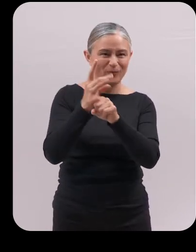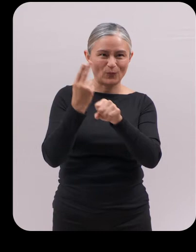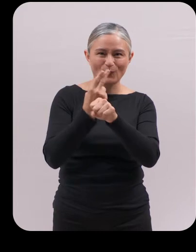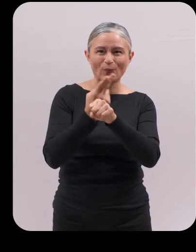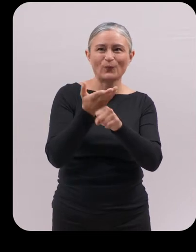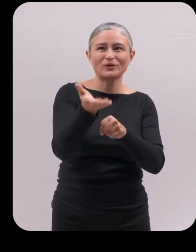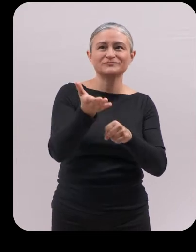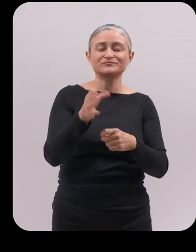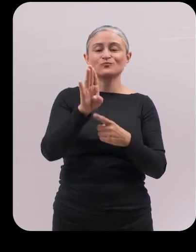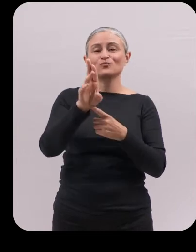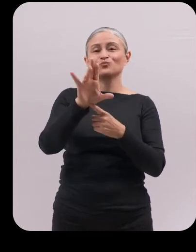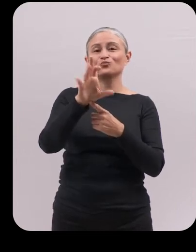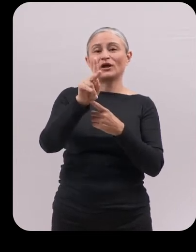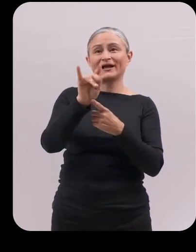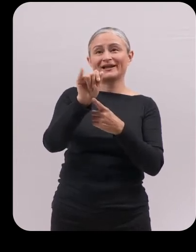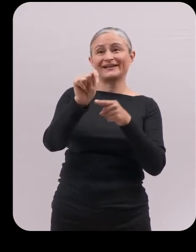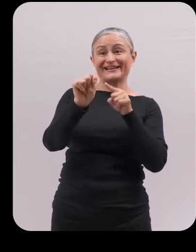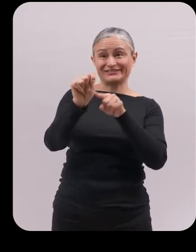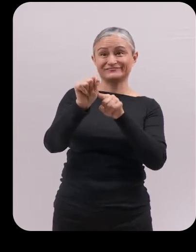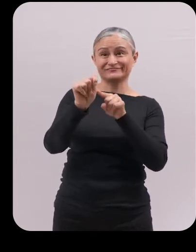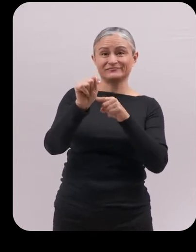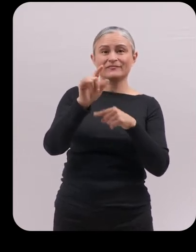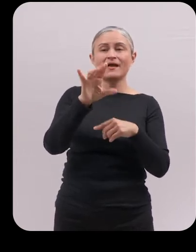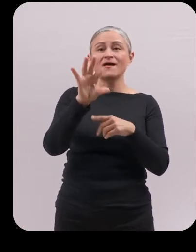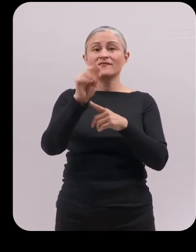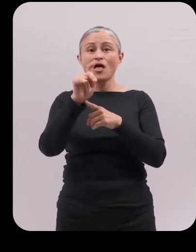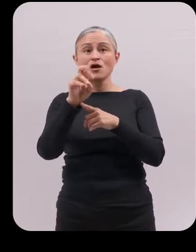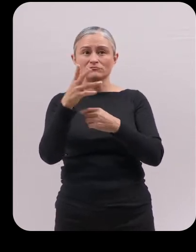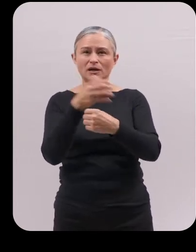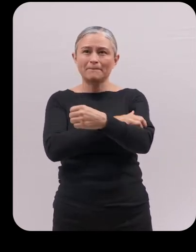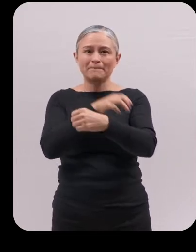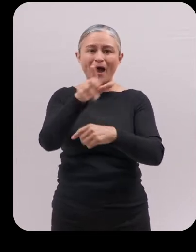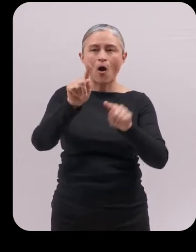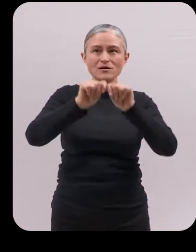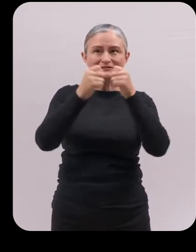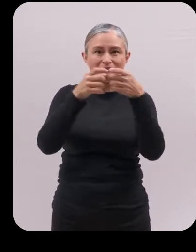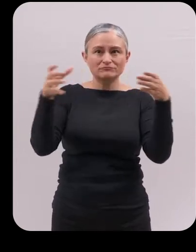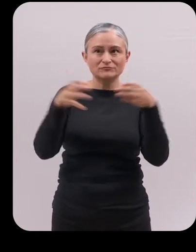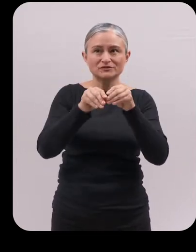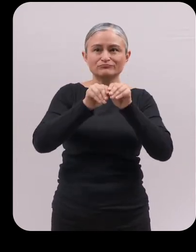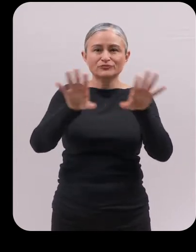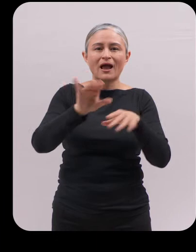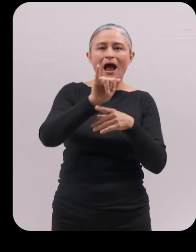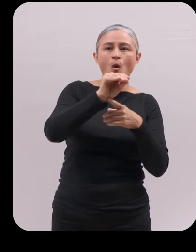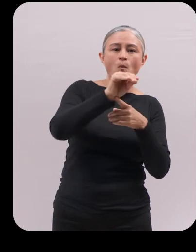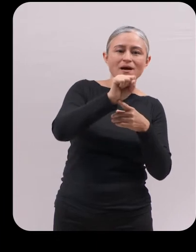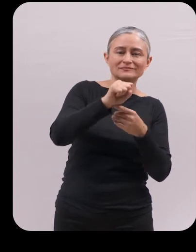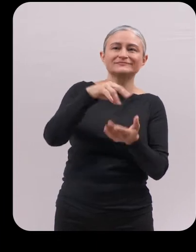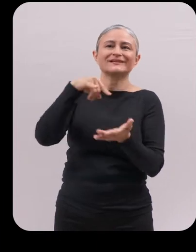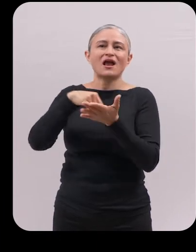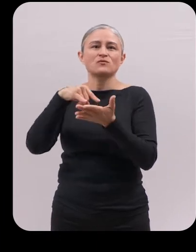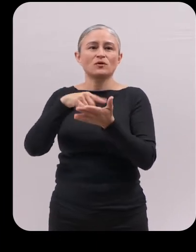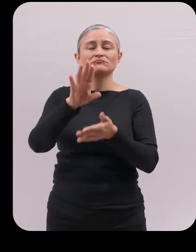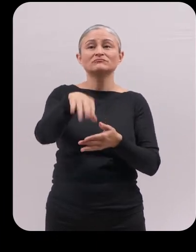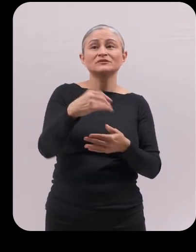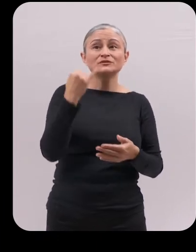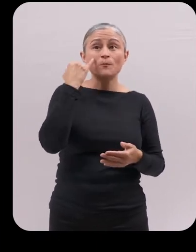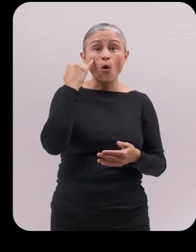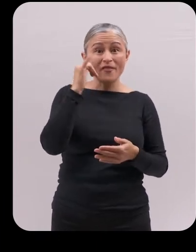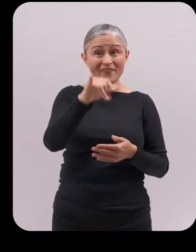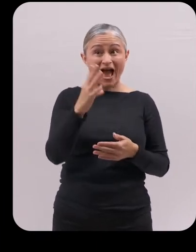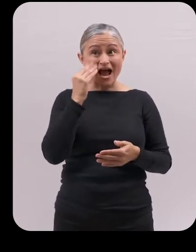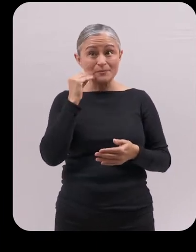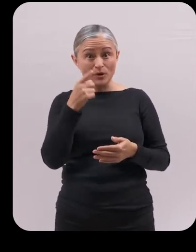is a great example of Flutter empowering a team to ship across iOS and Android, but what if they wanted to bring that same experience to an even